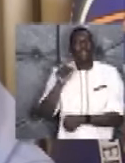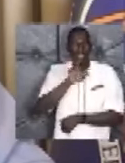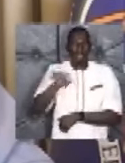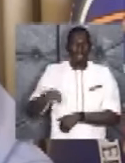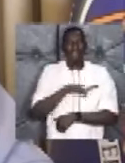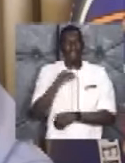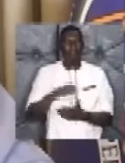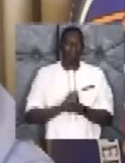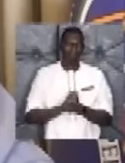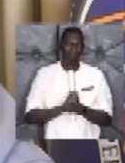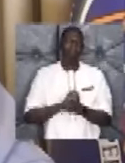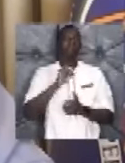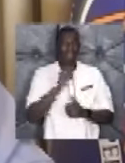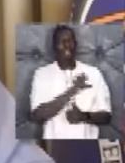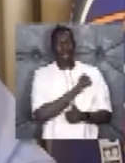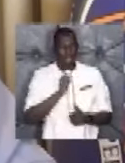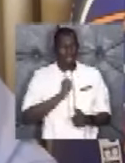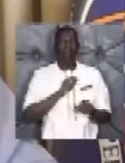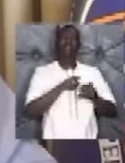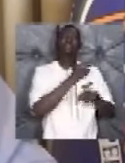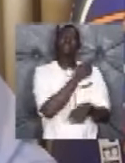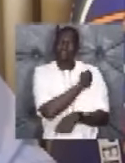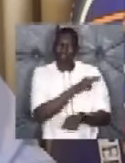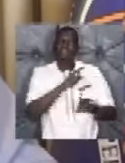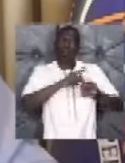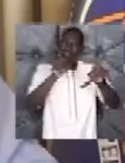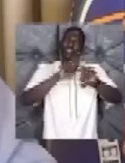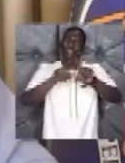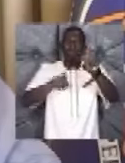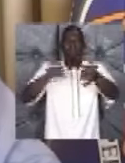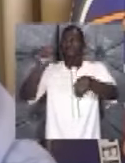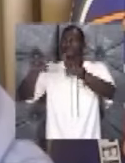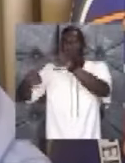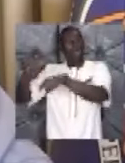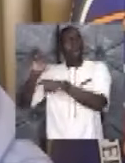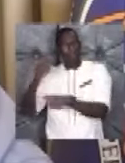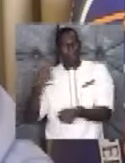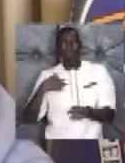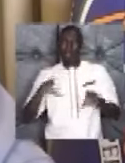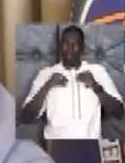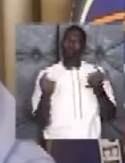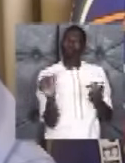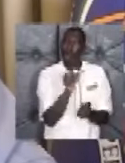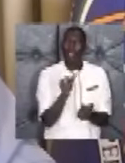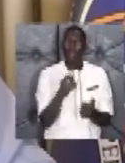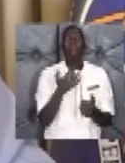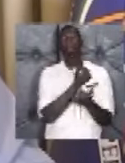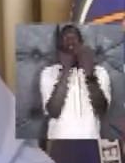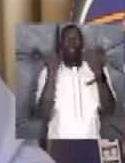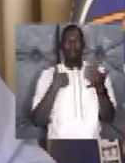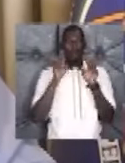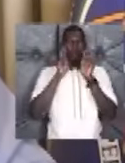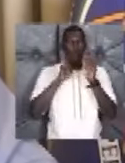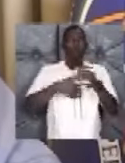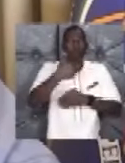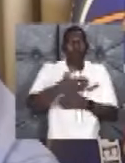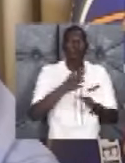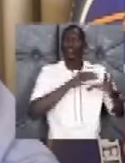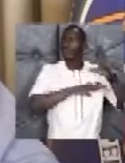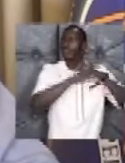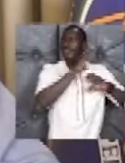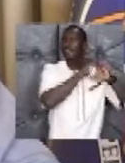family, despite our religious differences. Many look forward to the